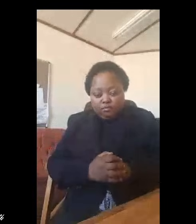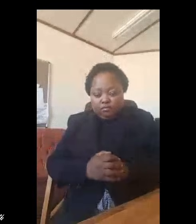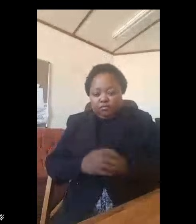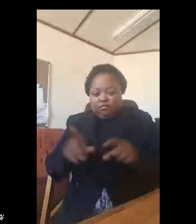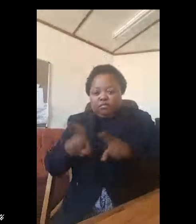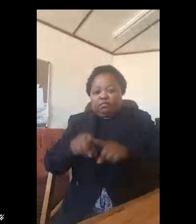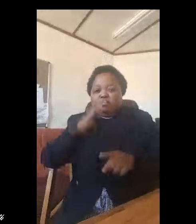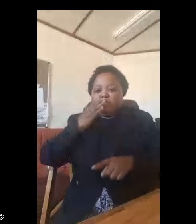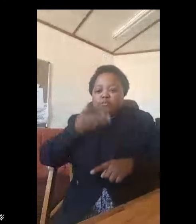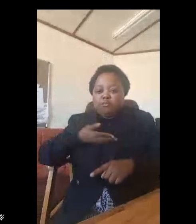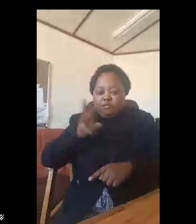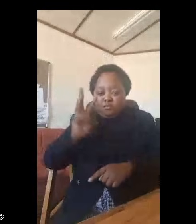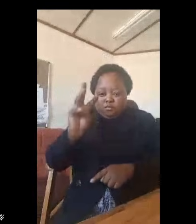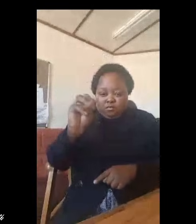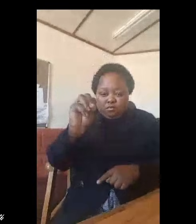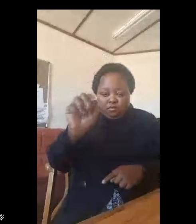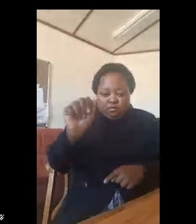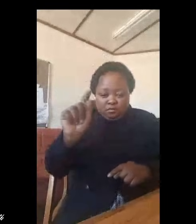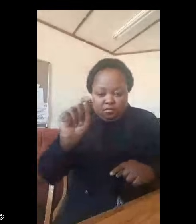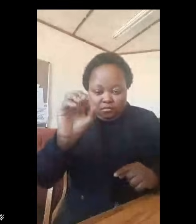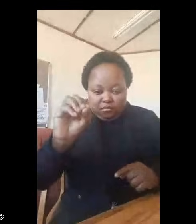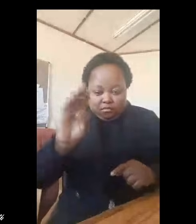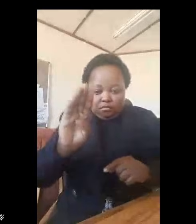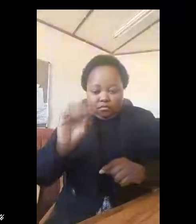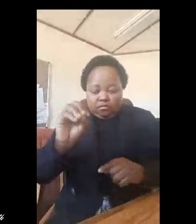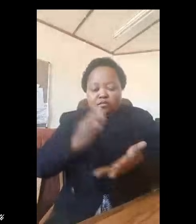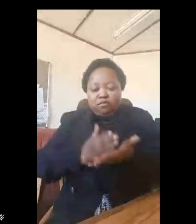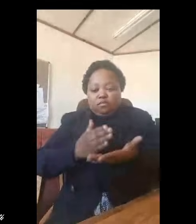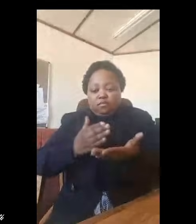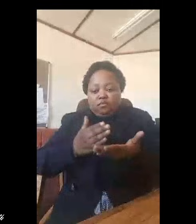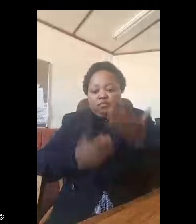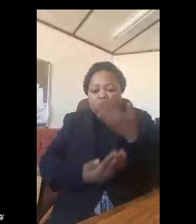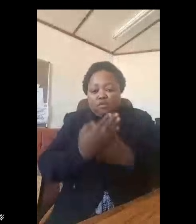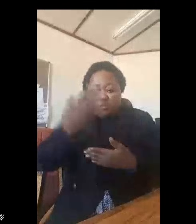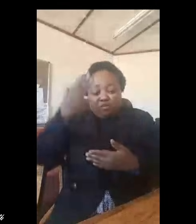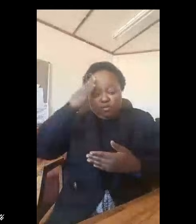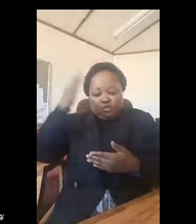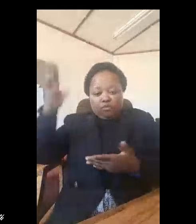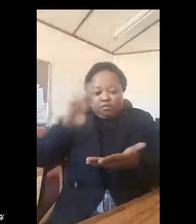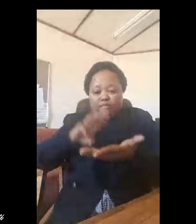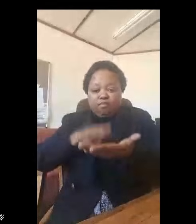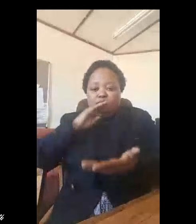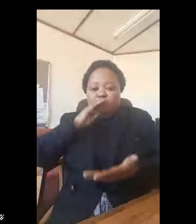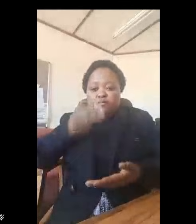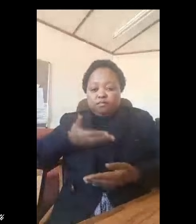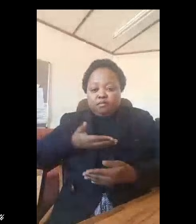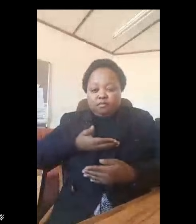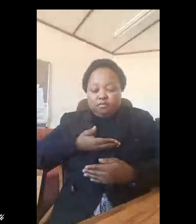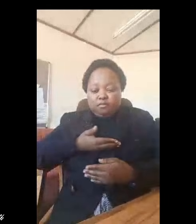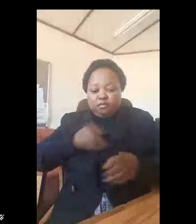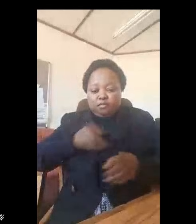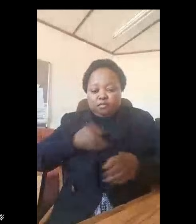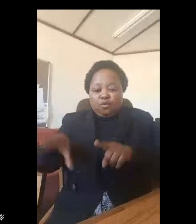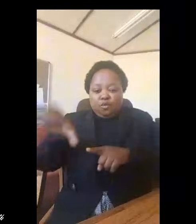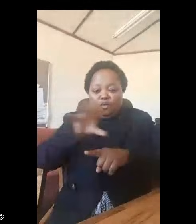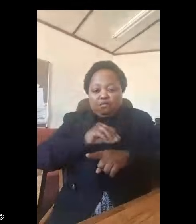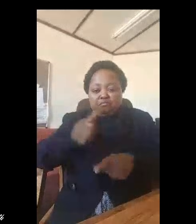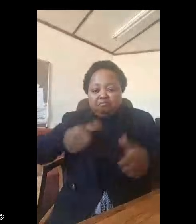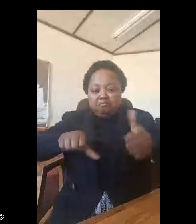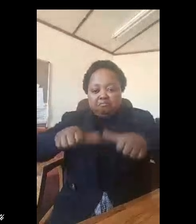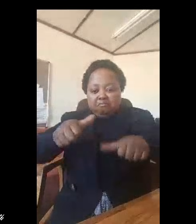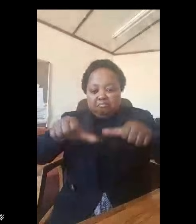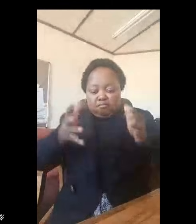our facilitators. Good morning, Bomme Lebondate, our distinguished participants, and